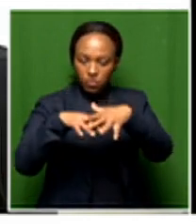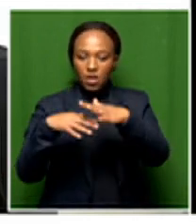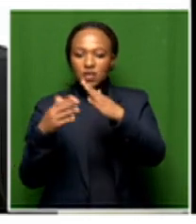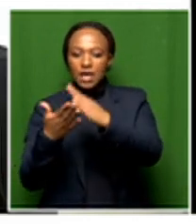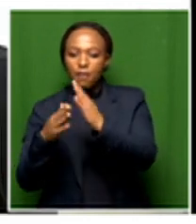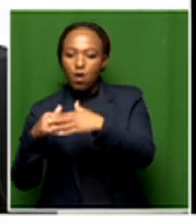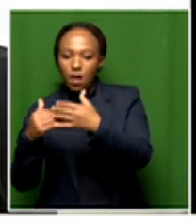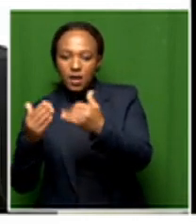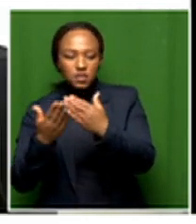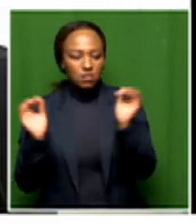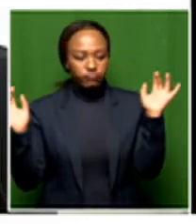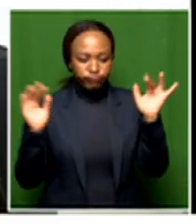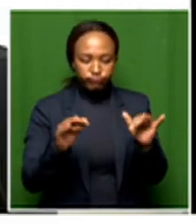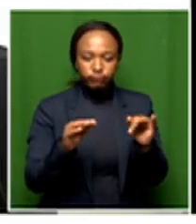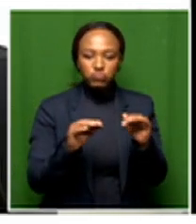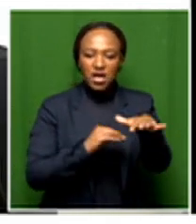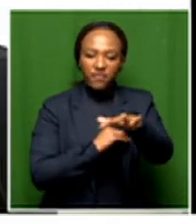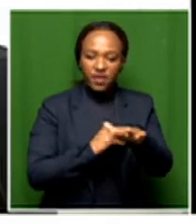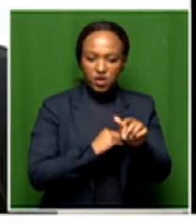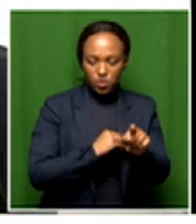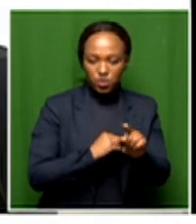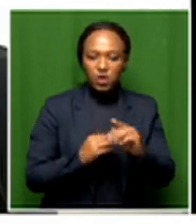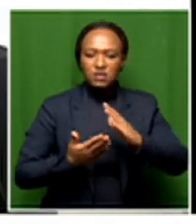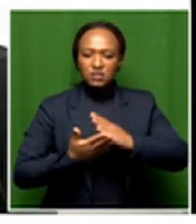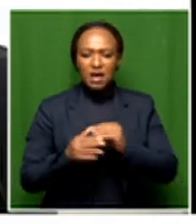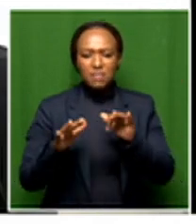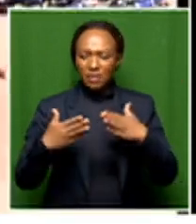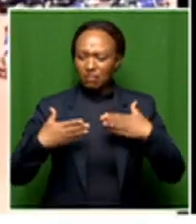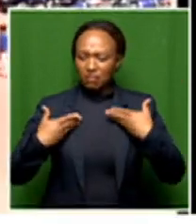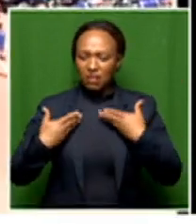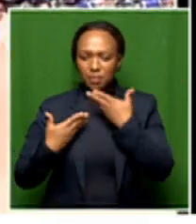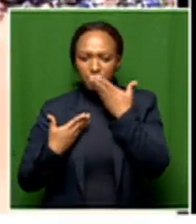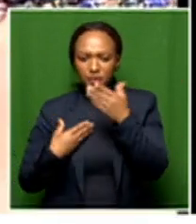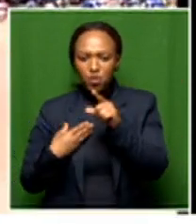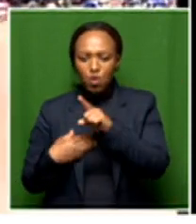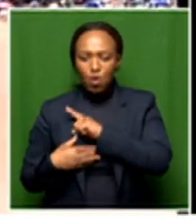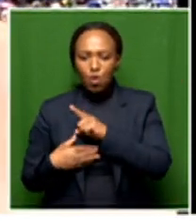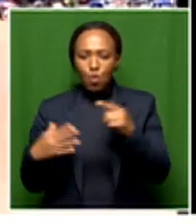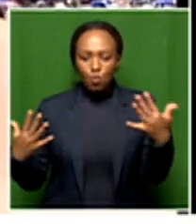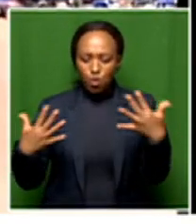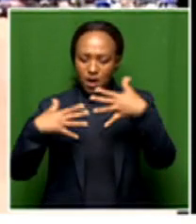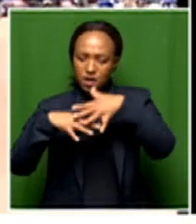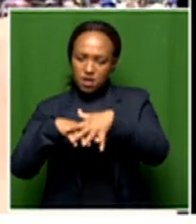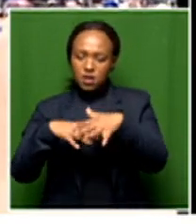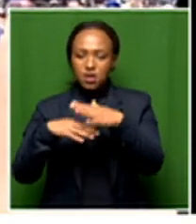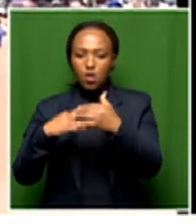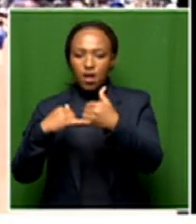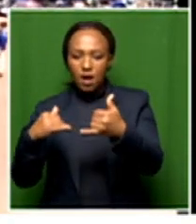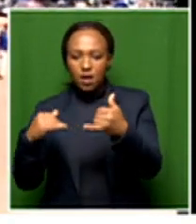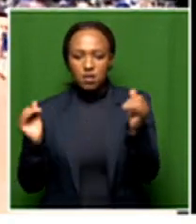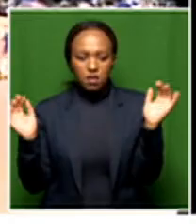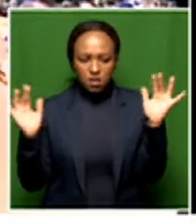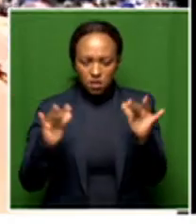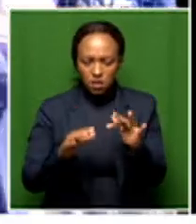Moriarty. But some people in the party have expressed their displeasure at the fact that that hybrid system will, of course, include